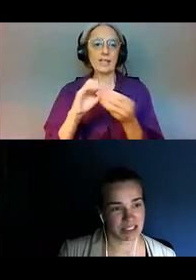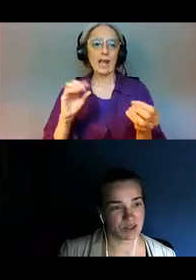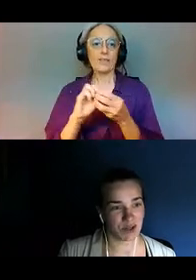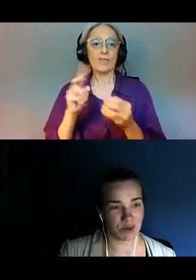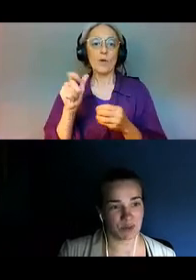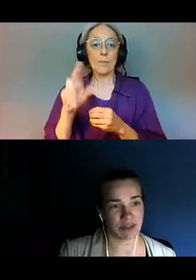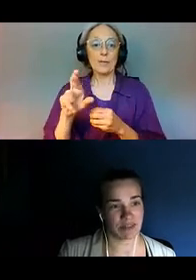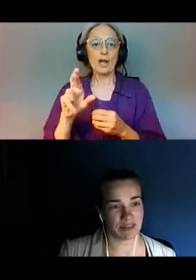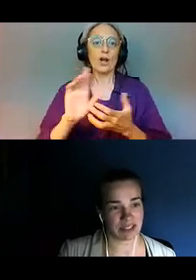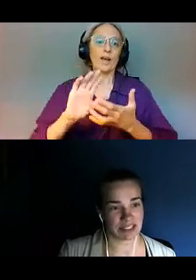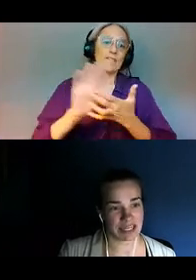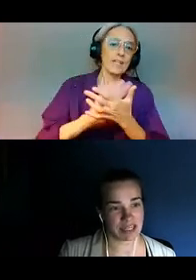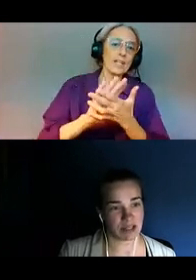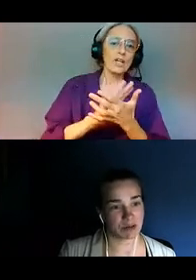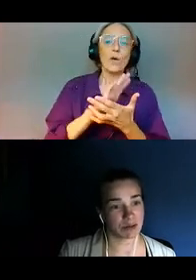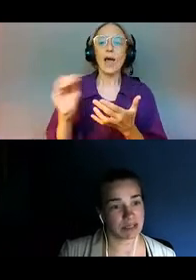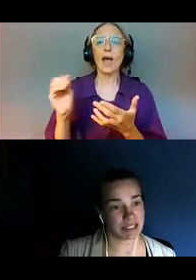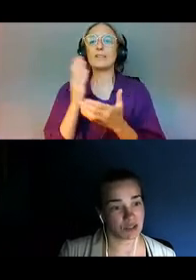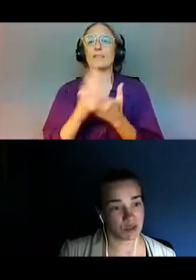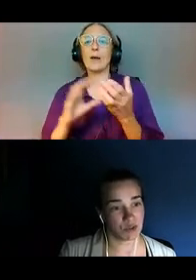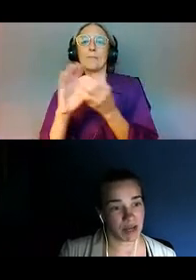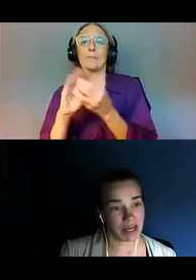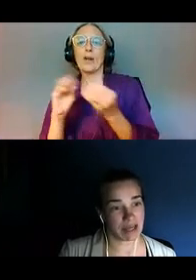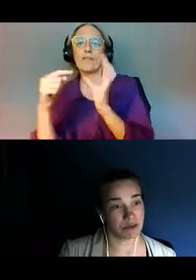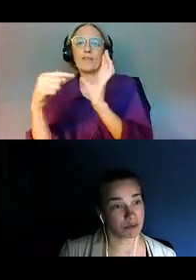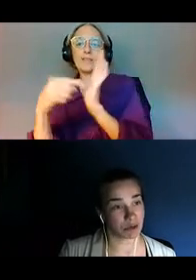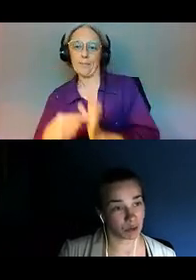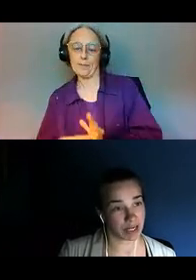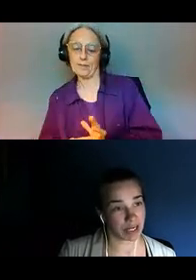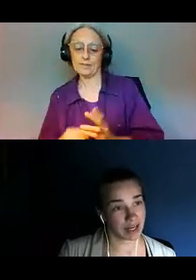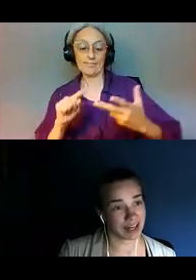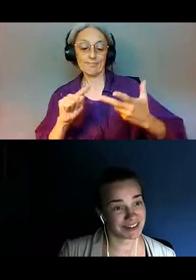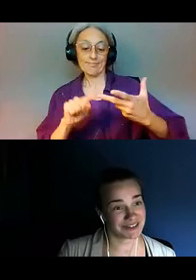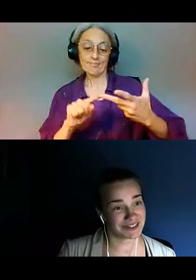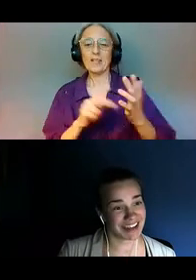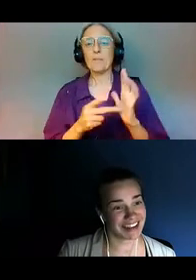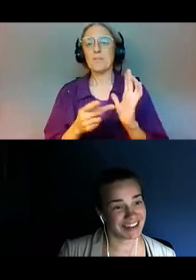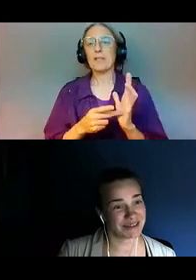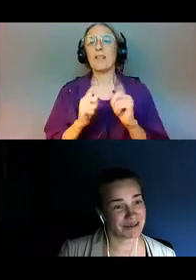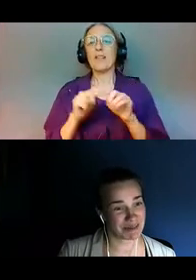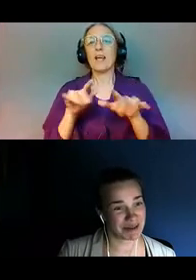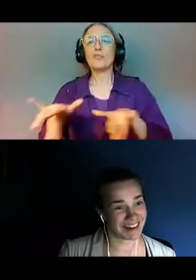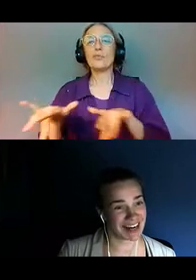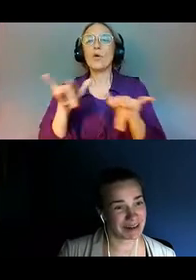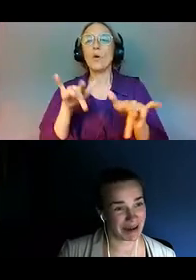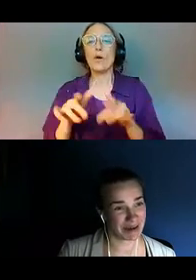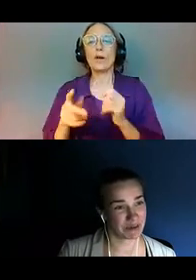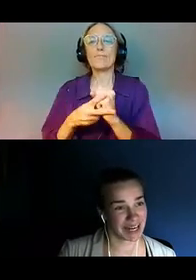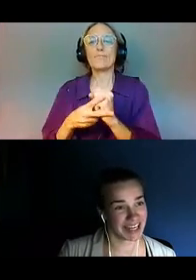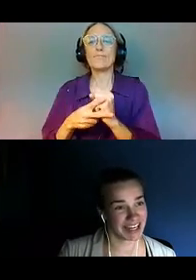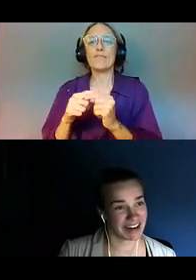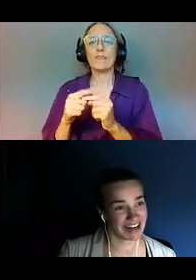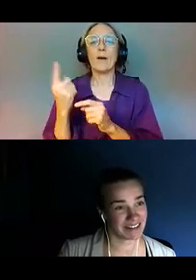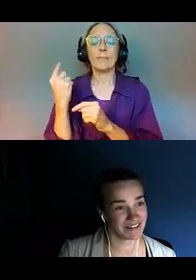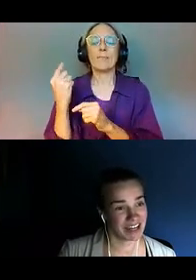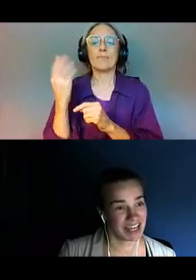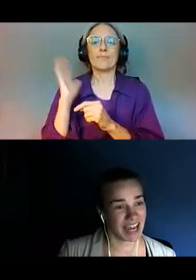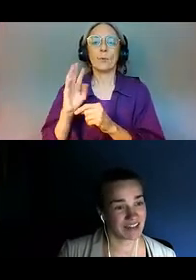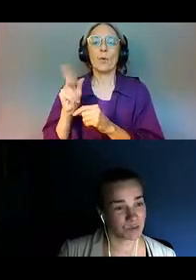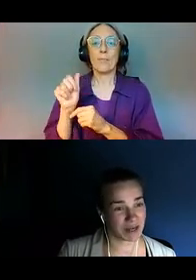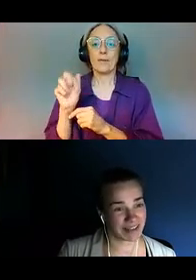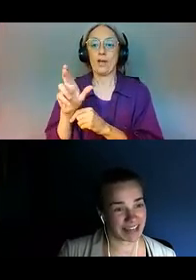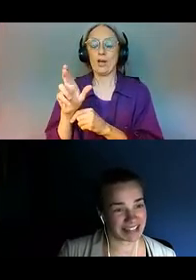examples. So there is a link to a recording of a webinar about writing